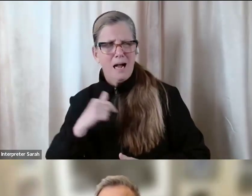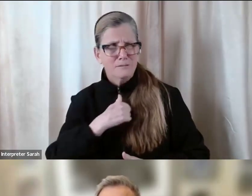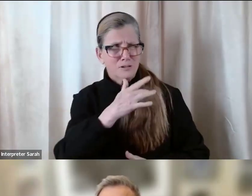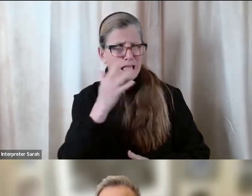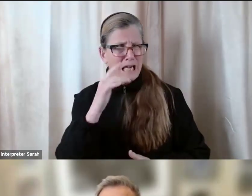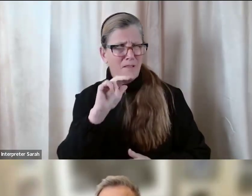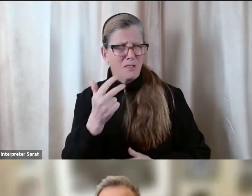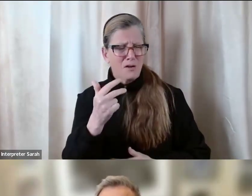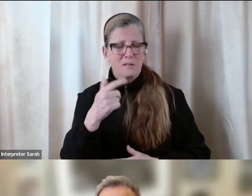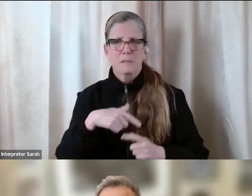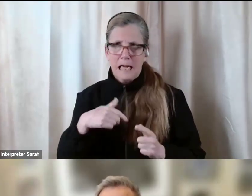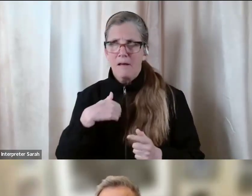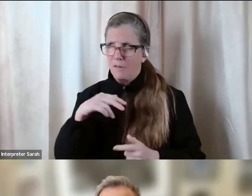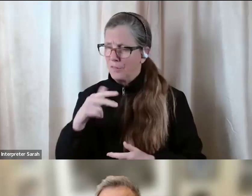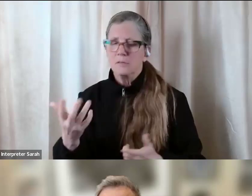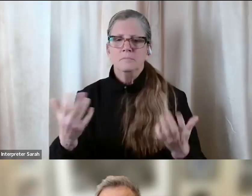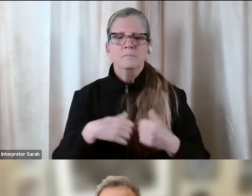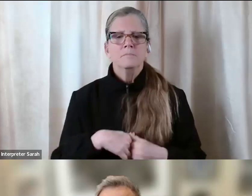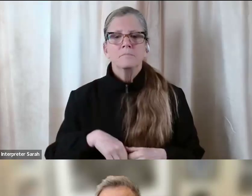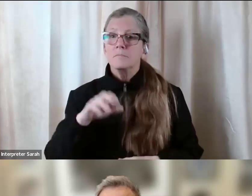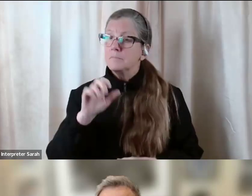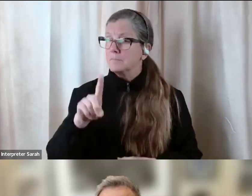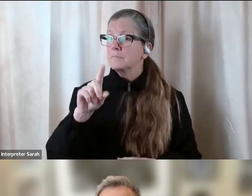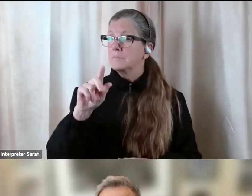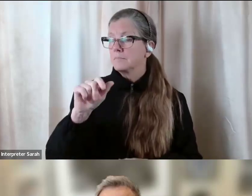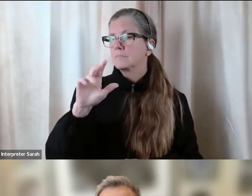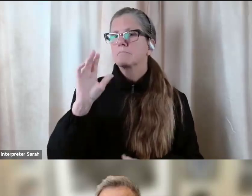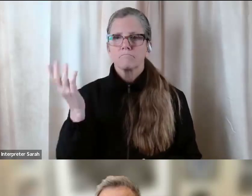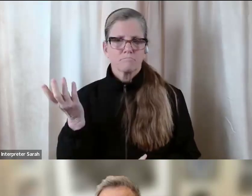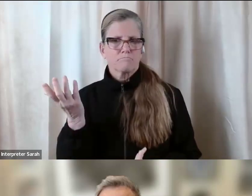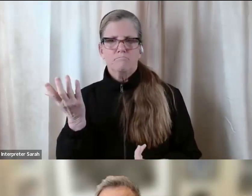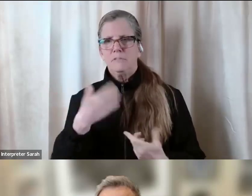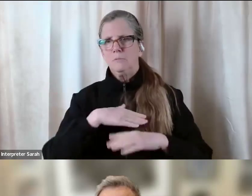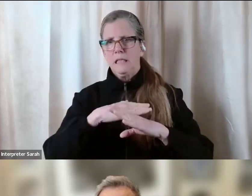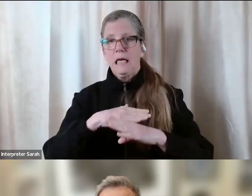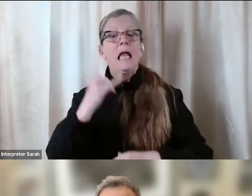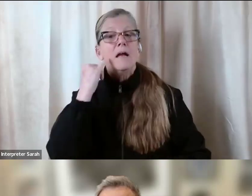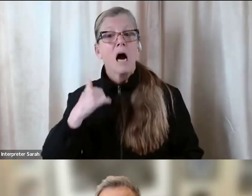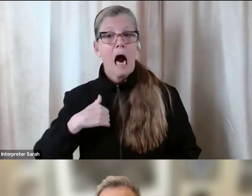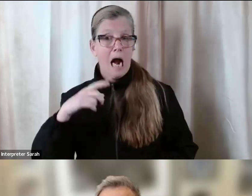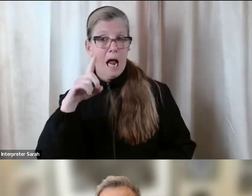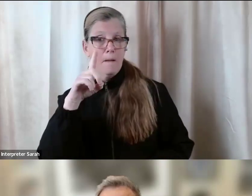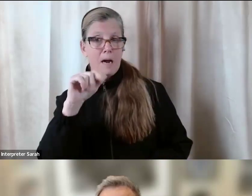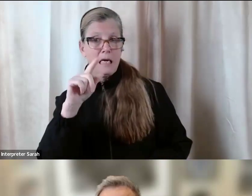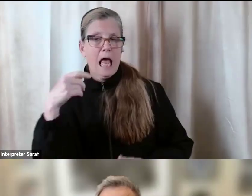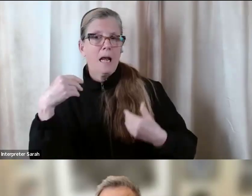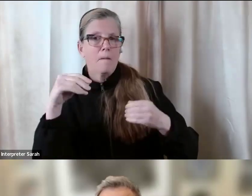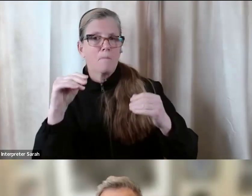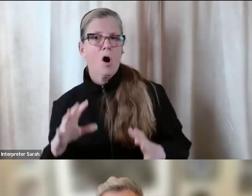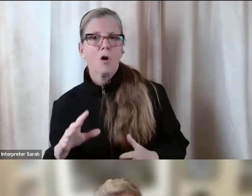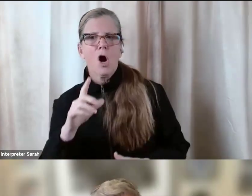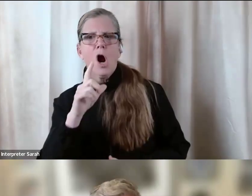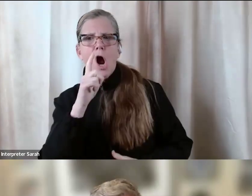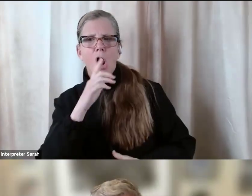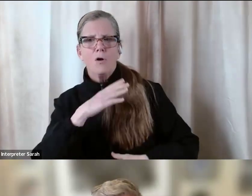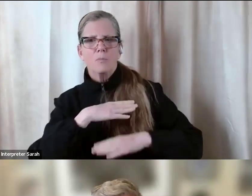third. That data can be exempt. So if I am a data broker who also is covered